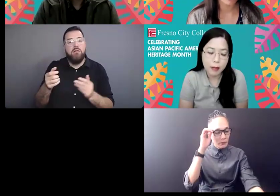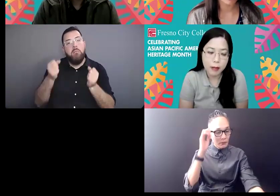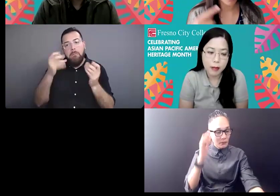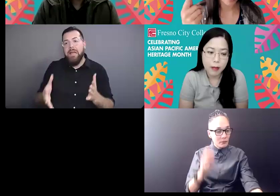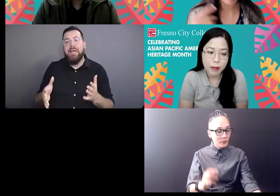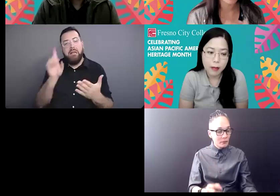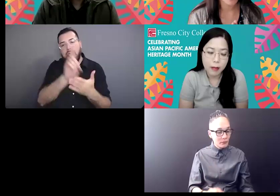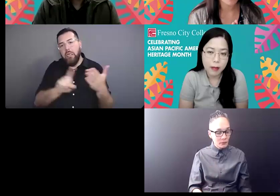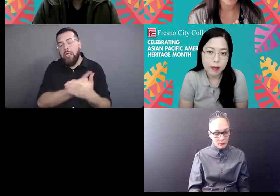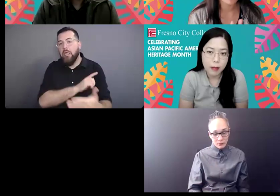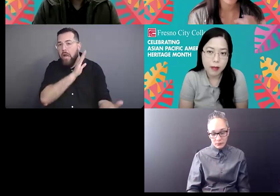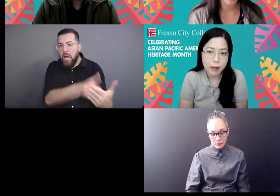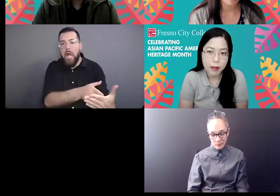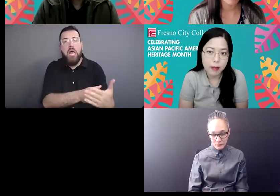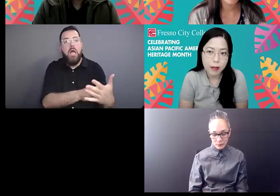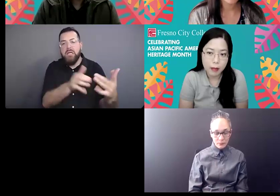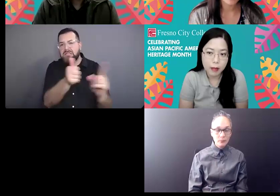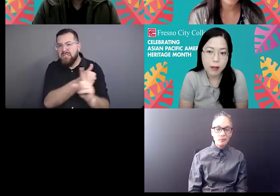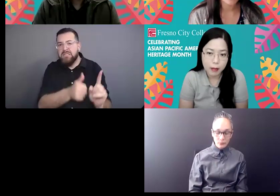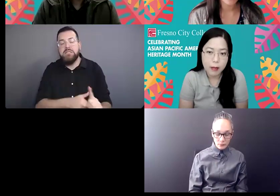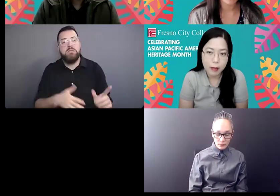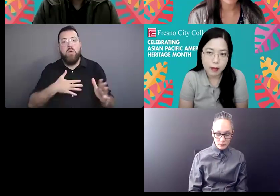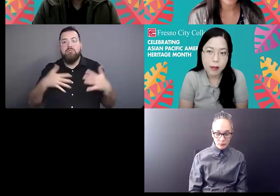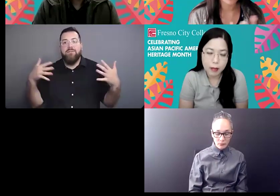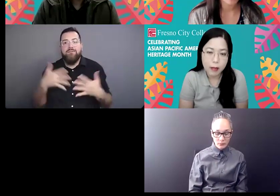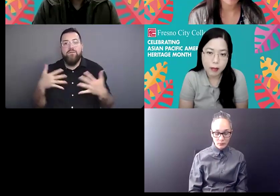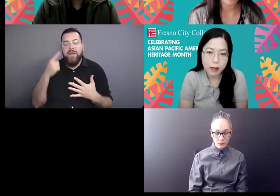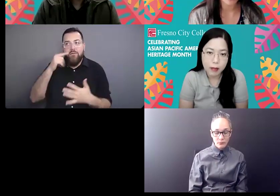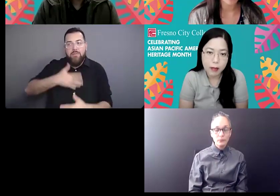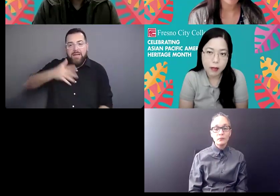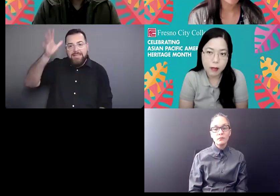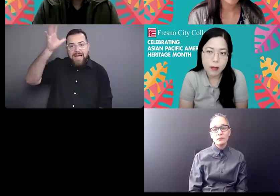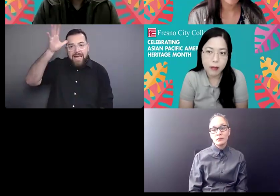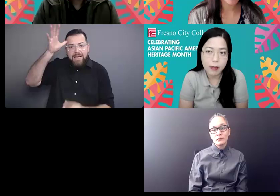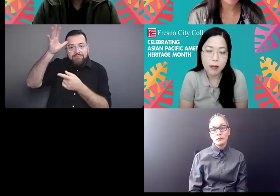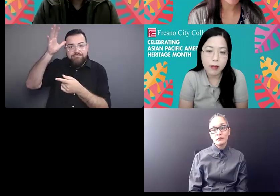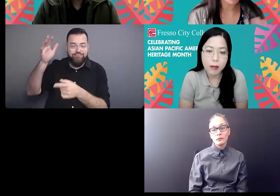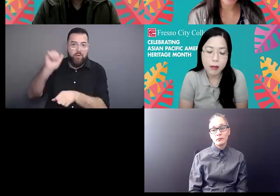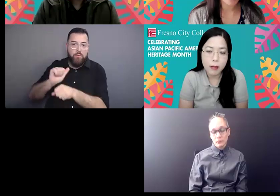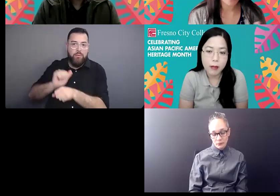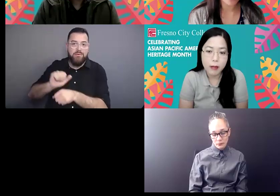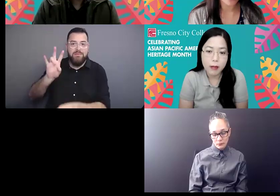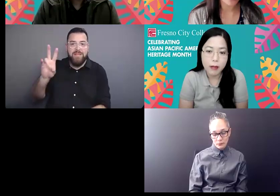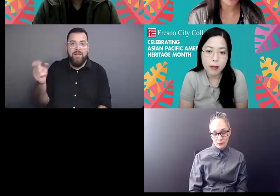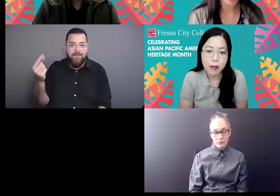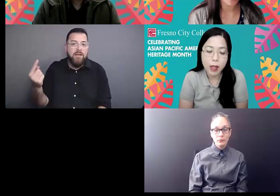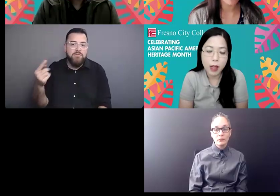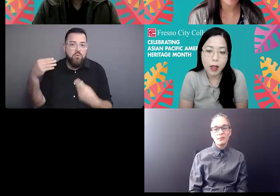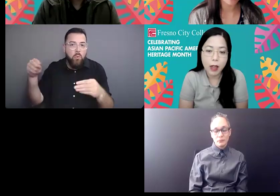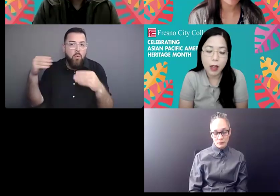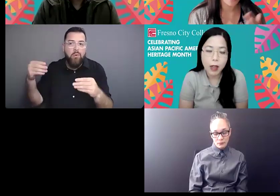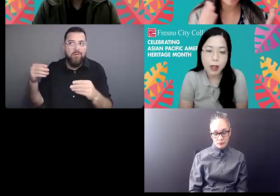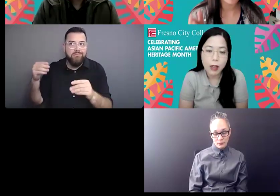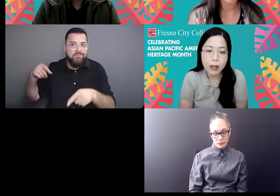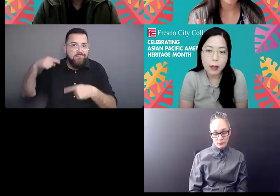kind of went up. And so I feared for him because he works at a 7-Eleven, and he's worked at a 7-Eleven his whole life,